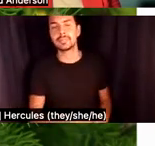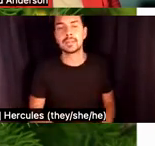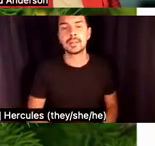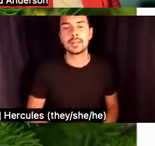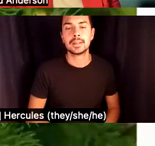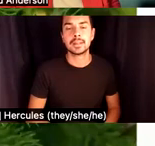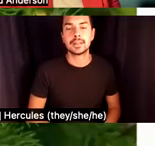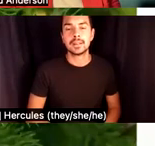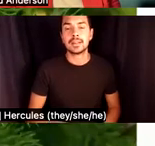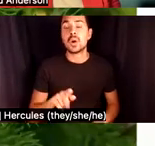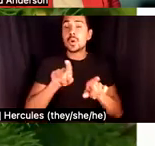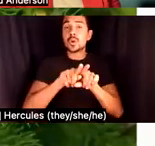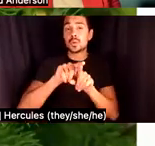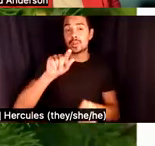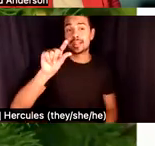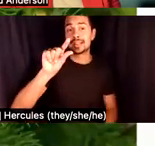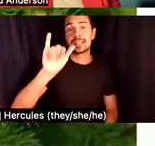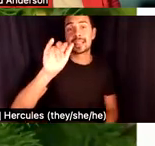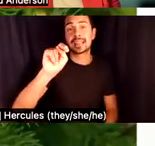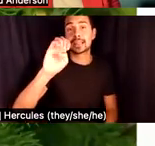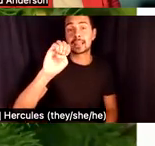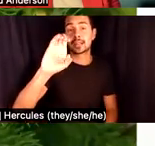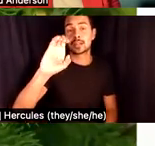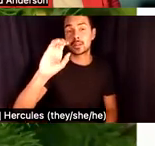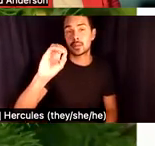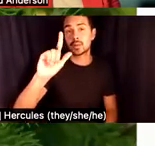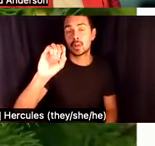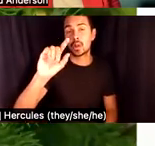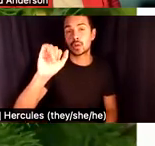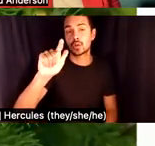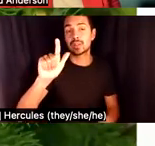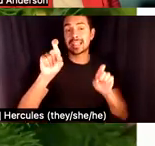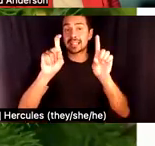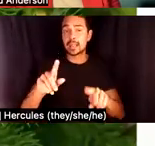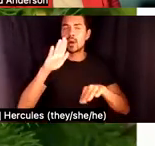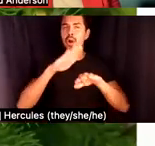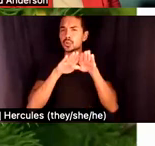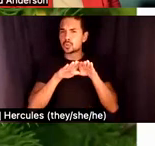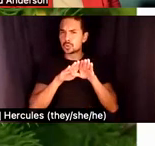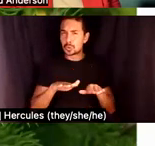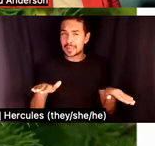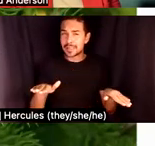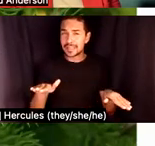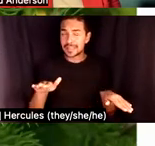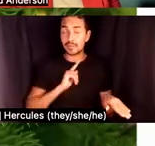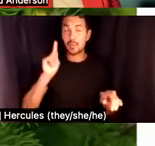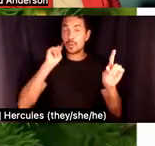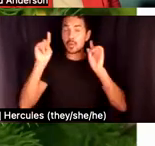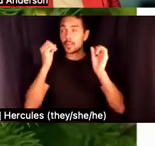more about this from different communities all across the country, things that have been done to children, both in the